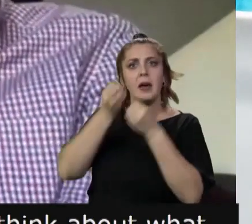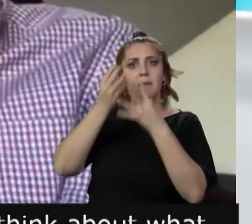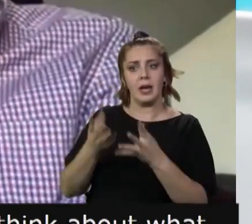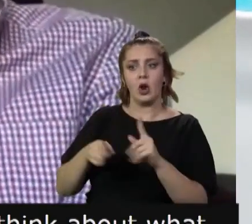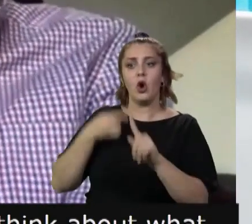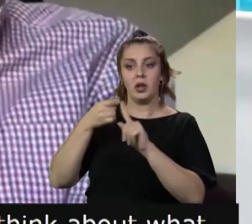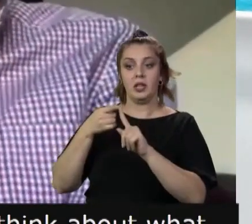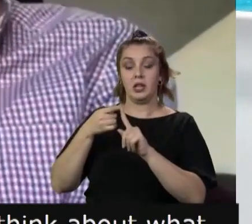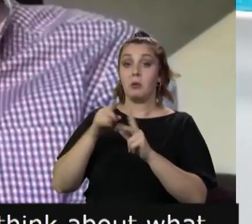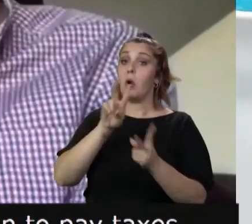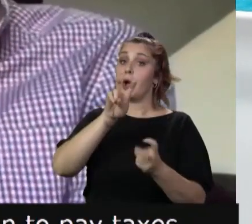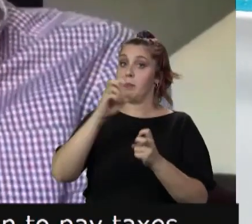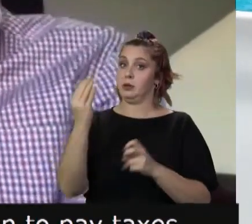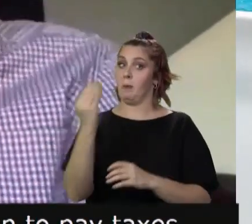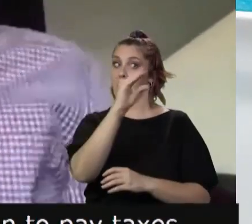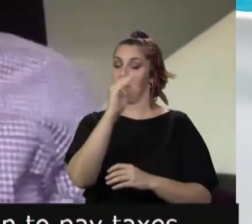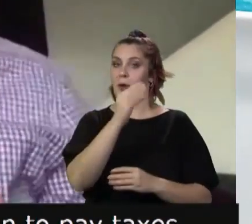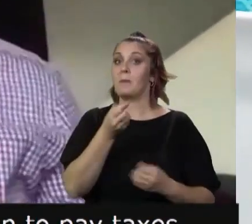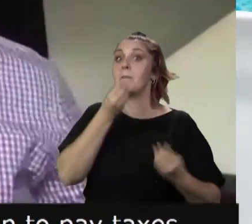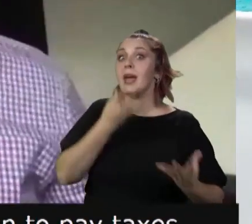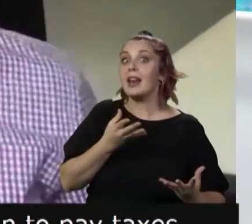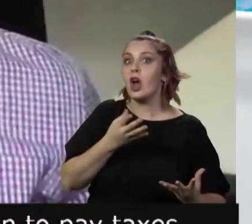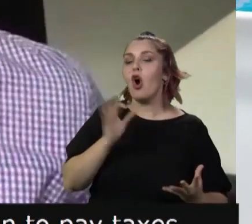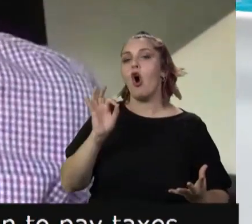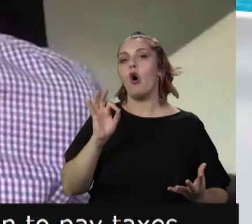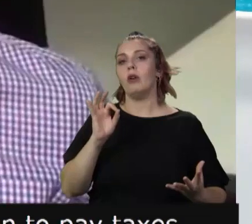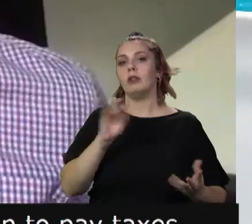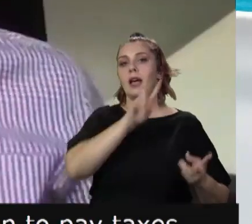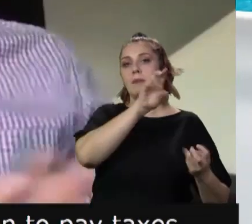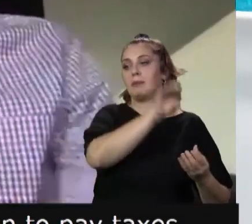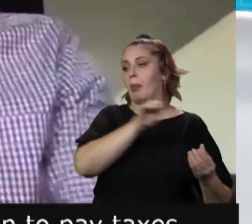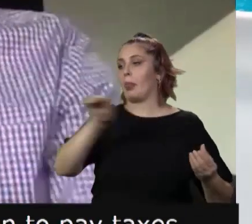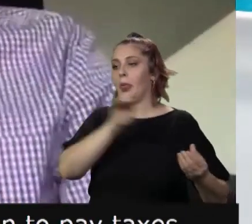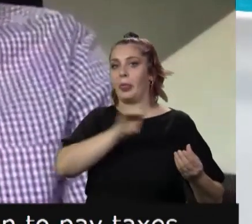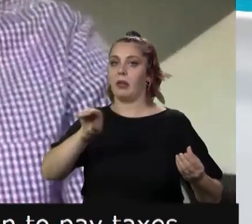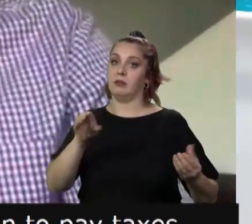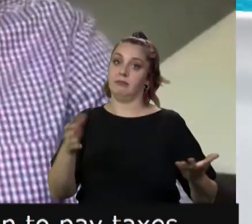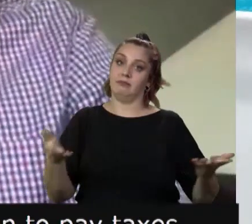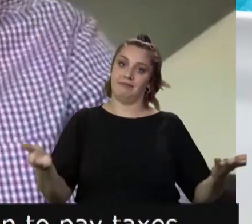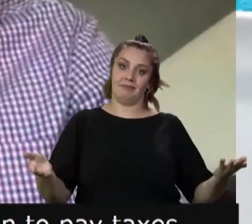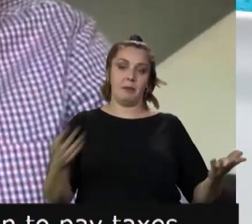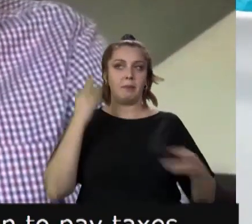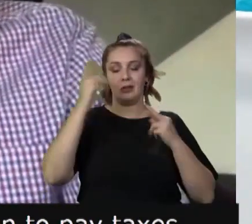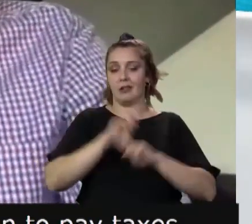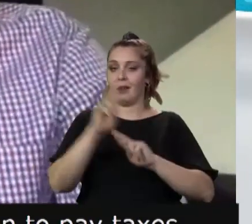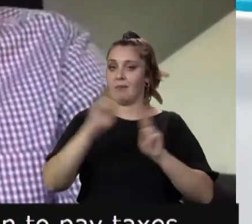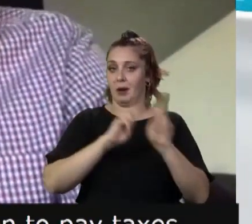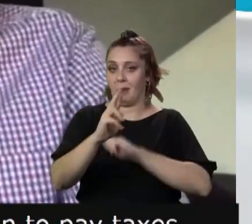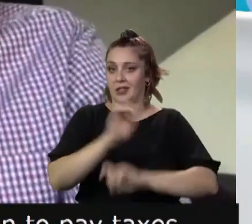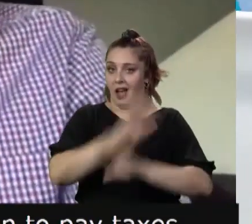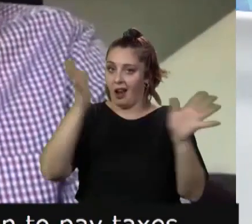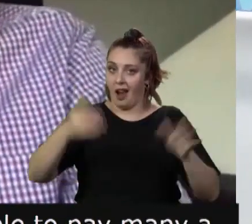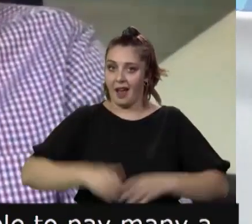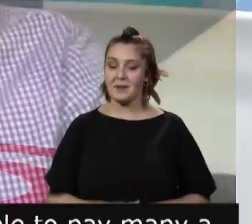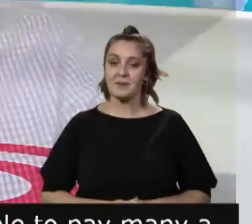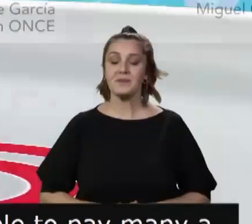well trained and have a good job to be able to pay many and very good taxes, or to receive taxes?